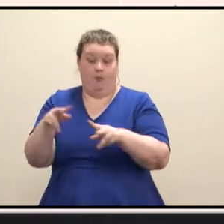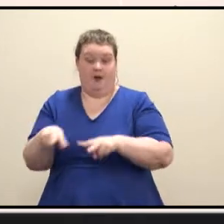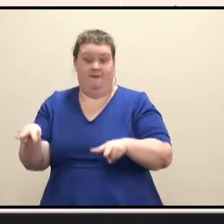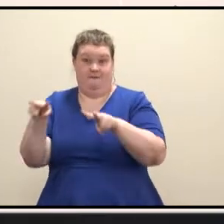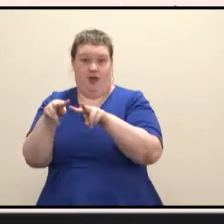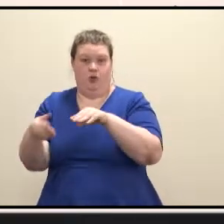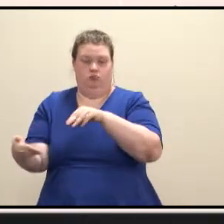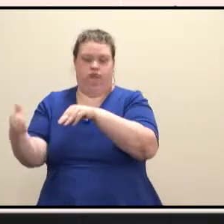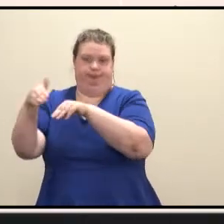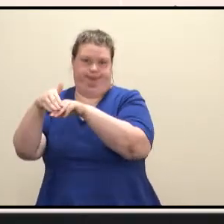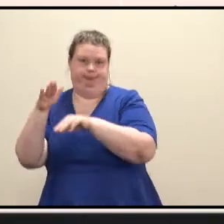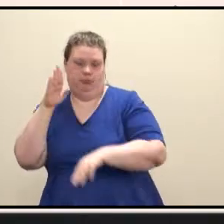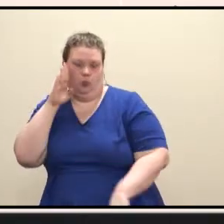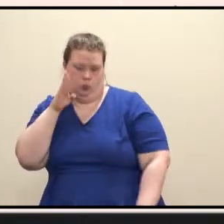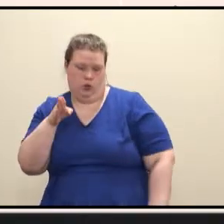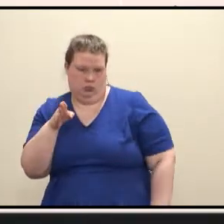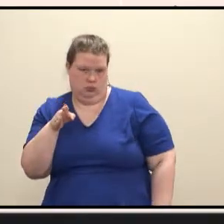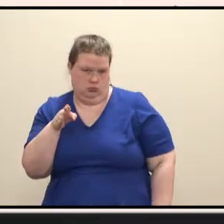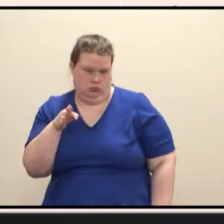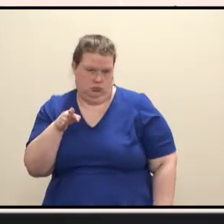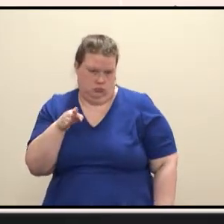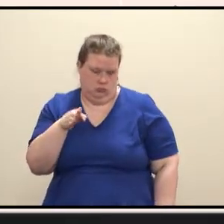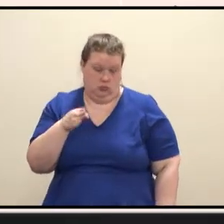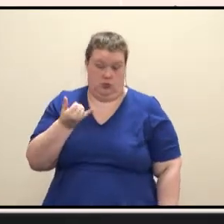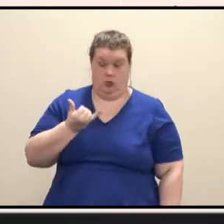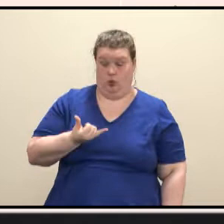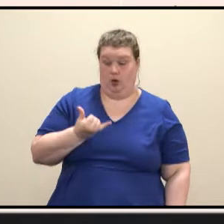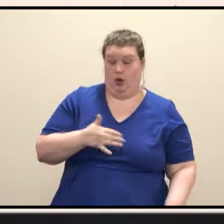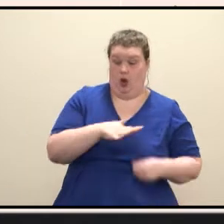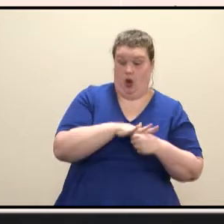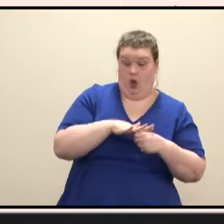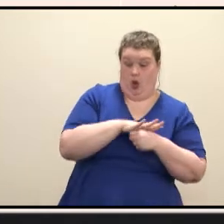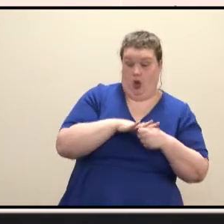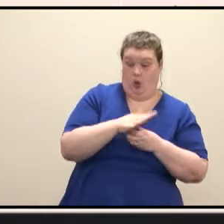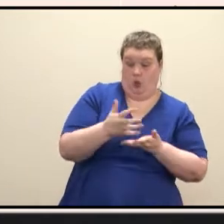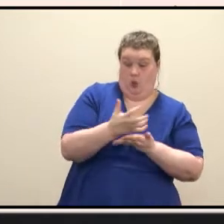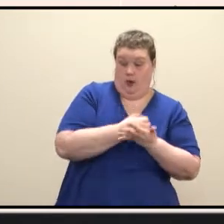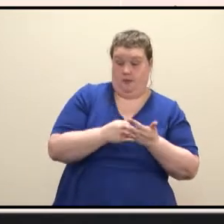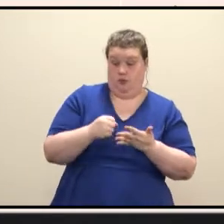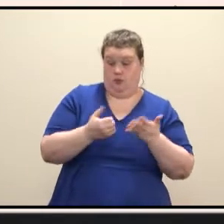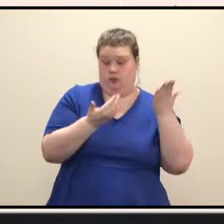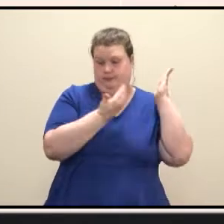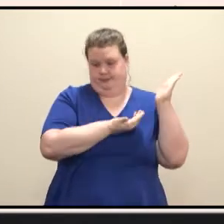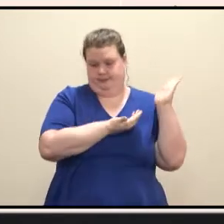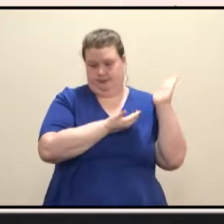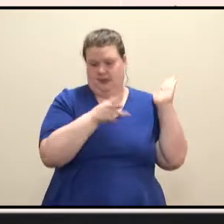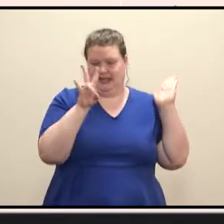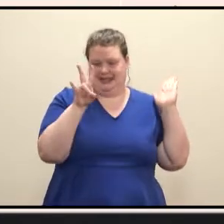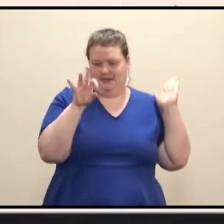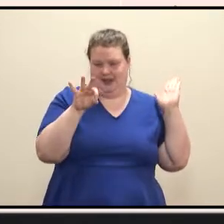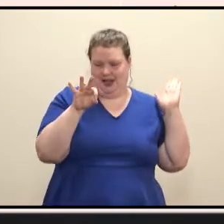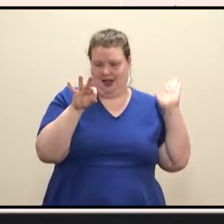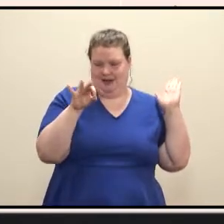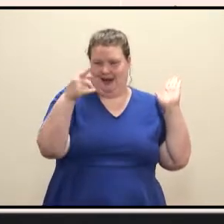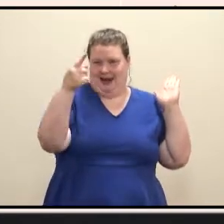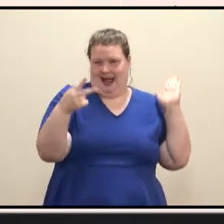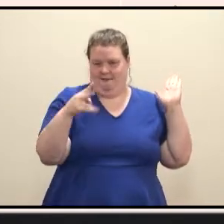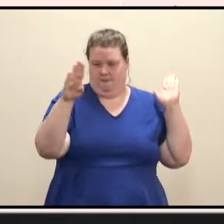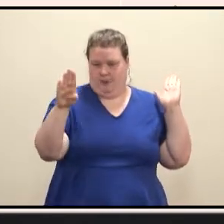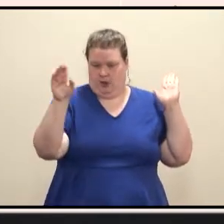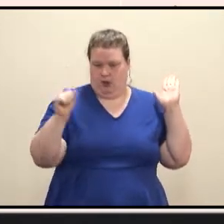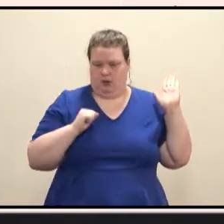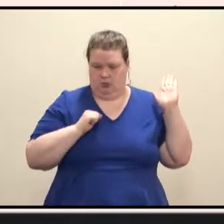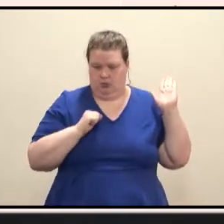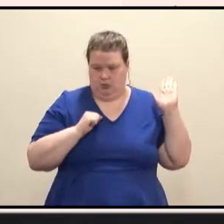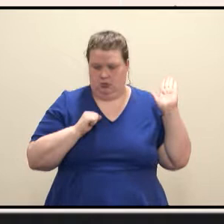that shift in local and state revenues. But right now, our local revenues are about $79.5 million. State